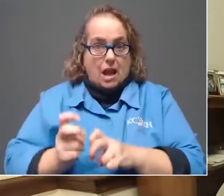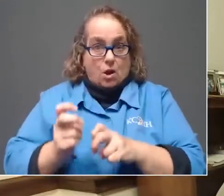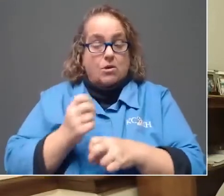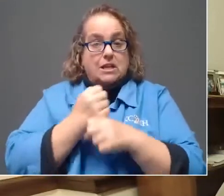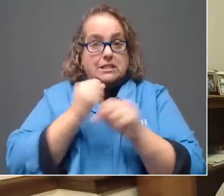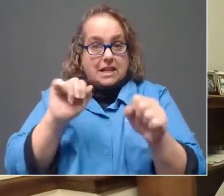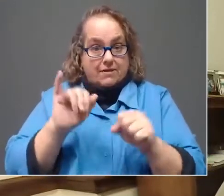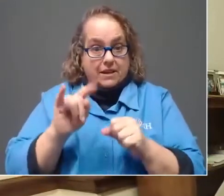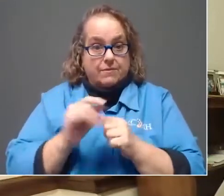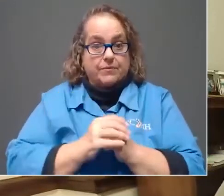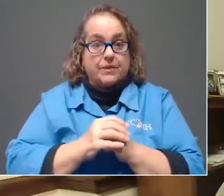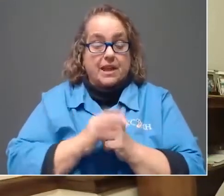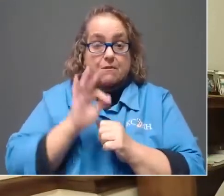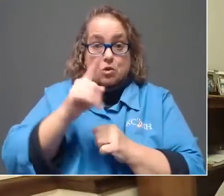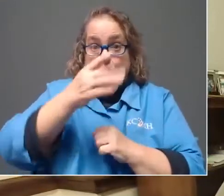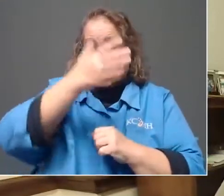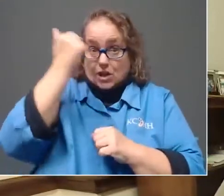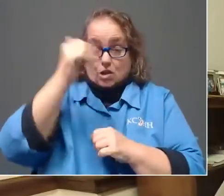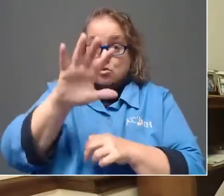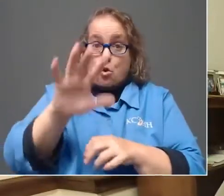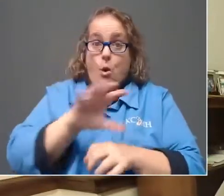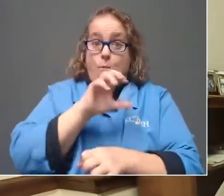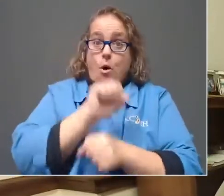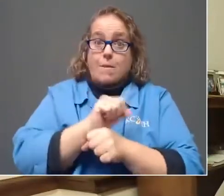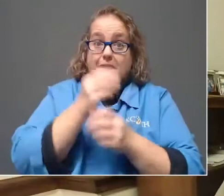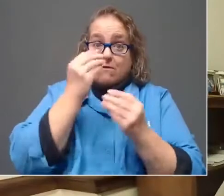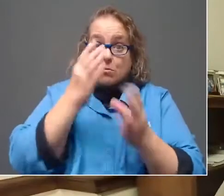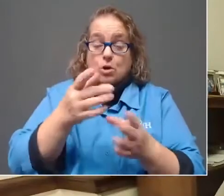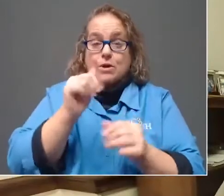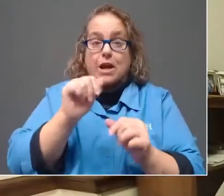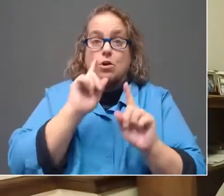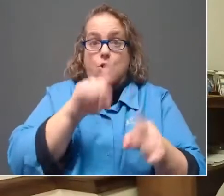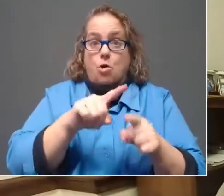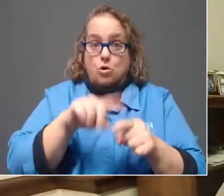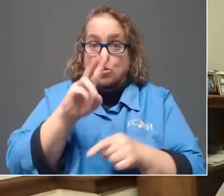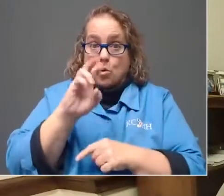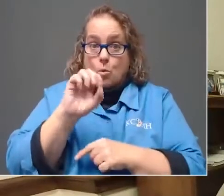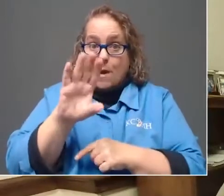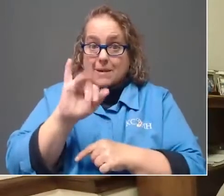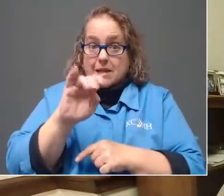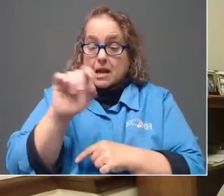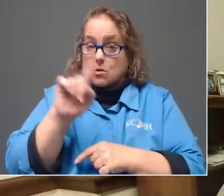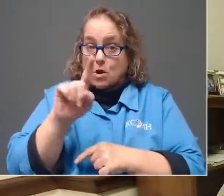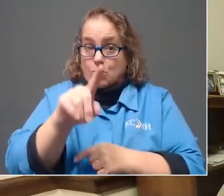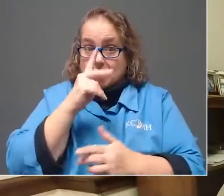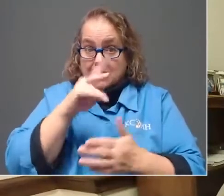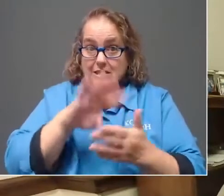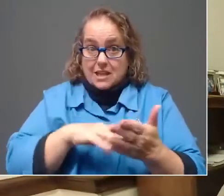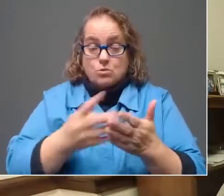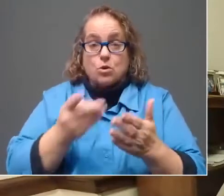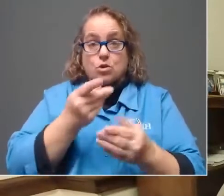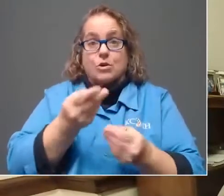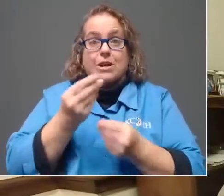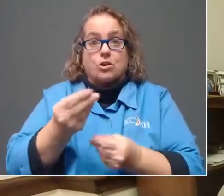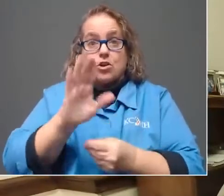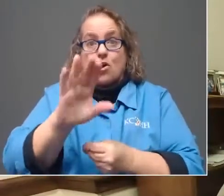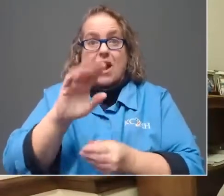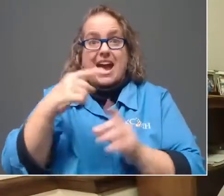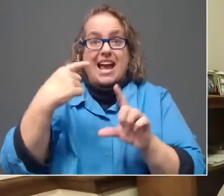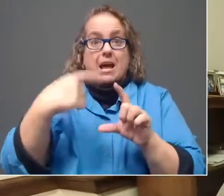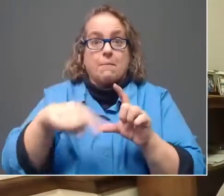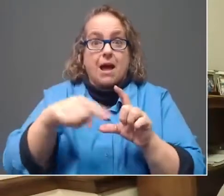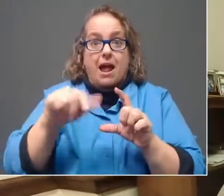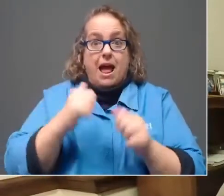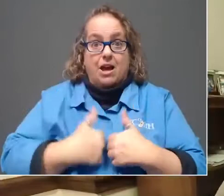you forget your appointment information, you can go to the website where this is scheduled, enter your email address, and it can email you your